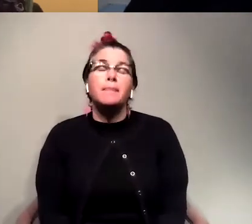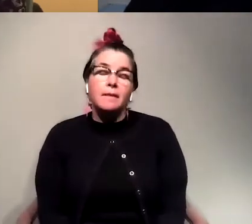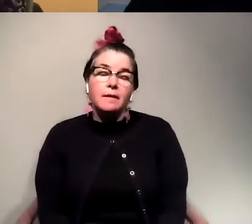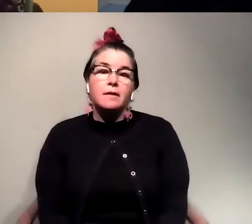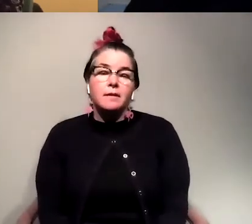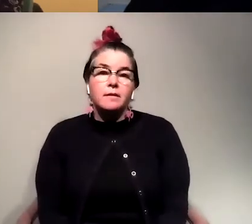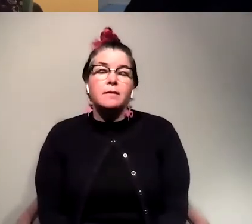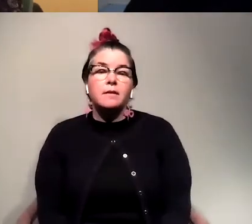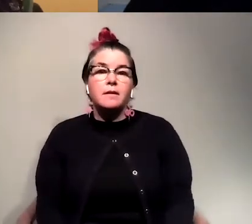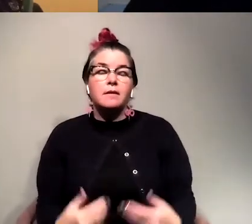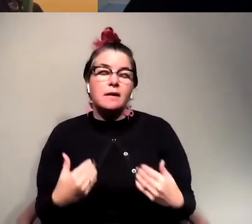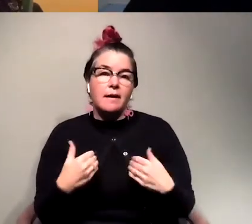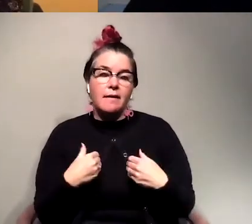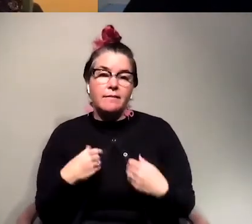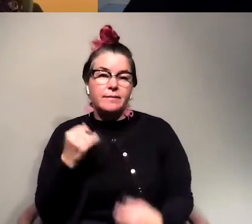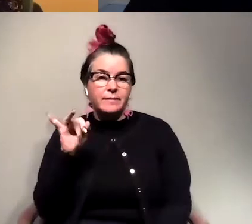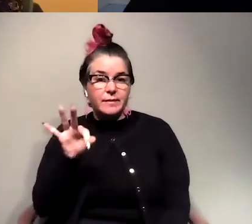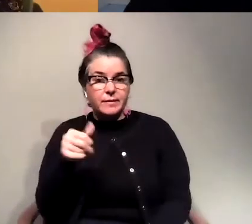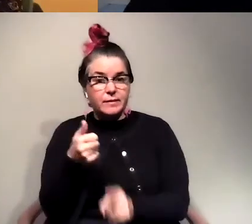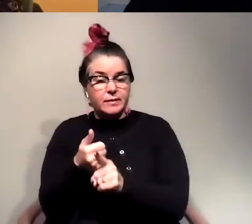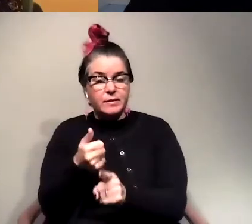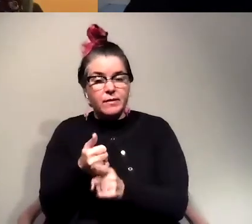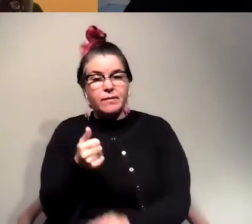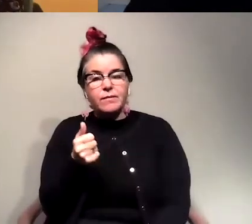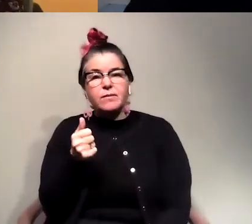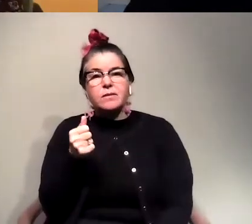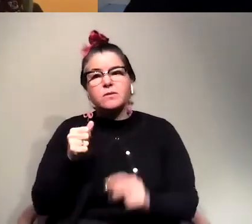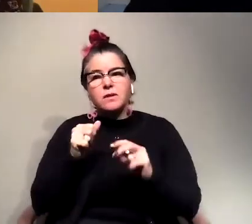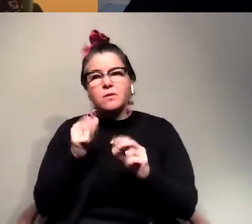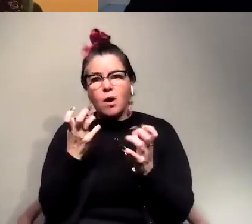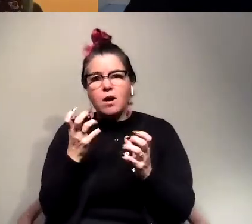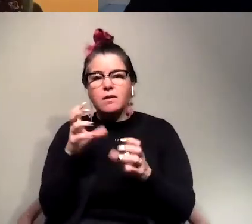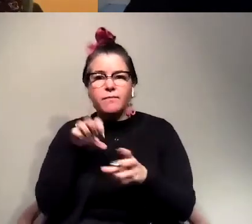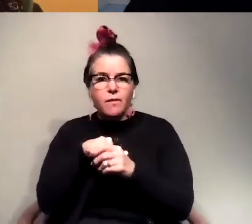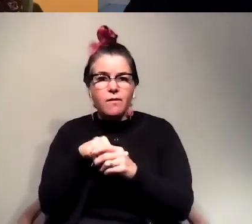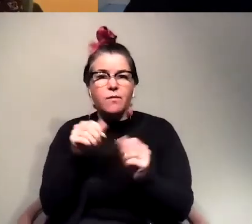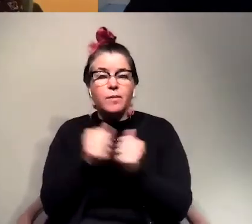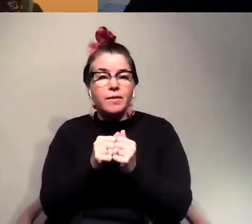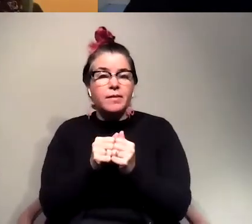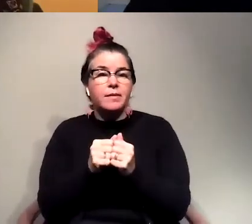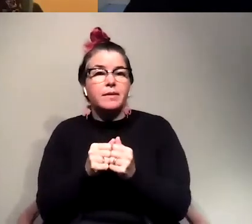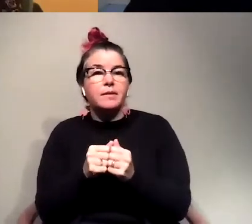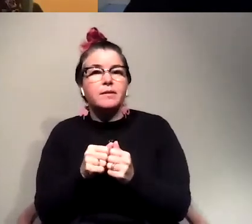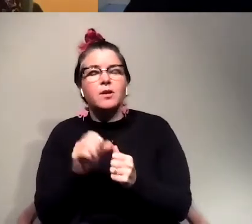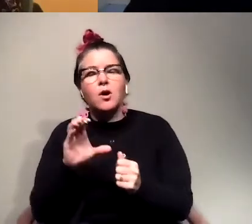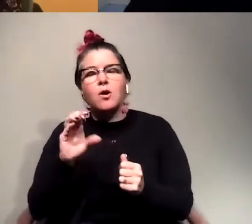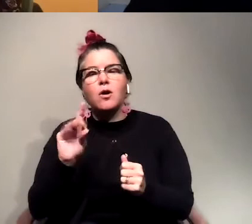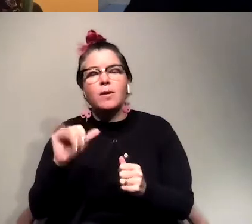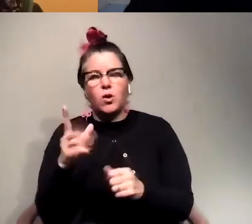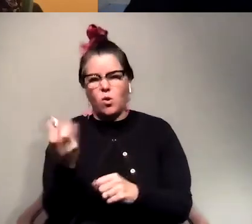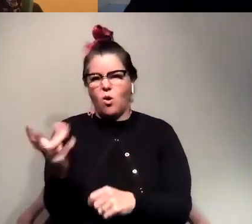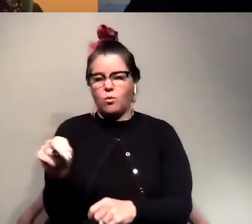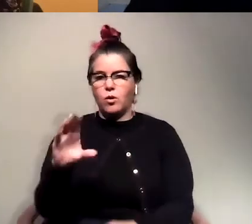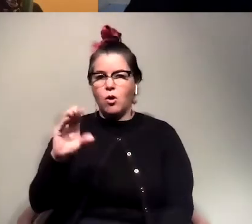There's a, if you're looking to get into doing coding, your own coding,